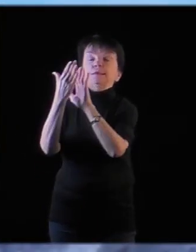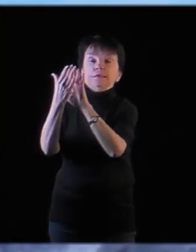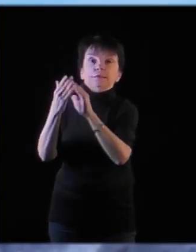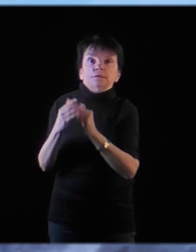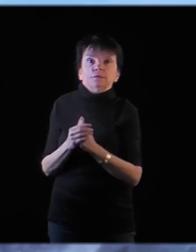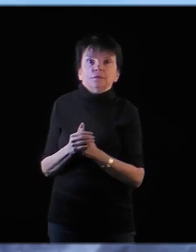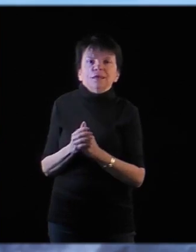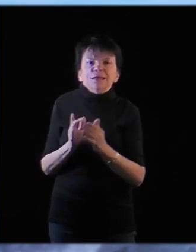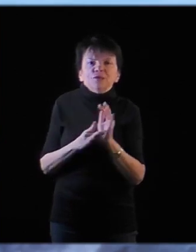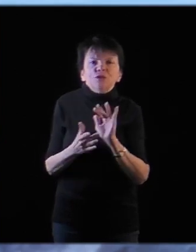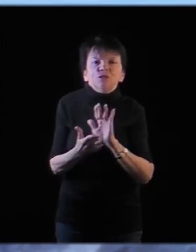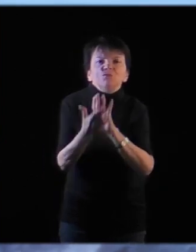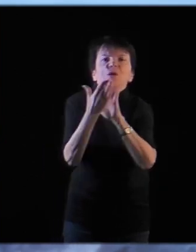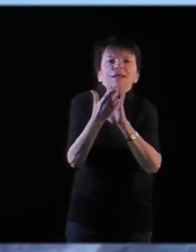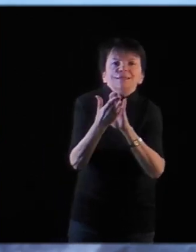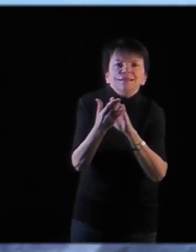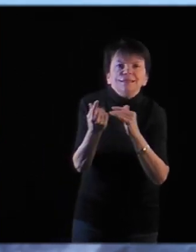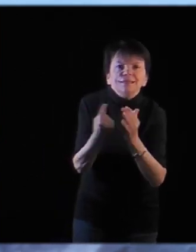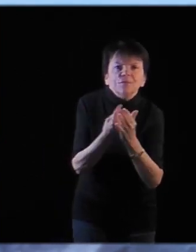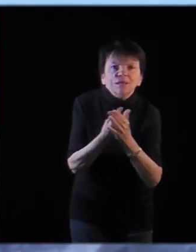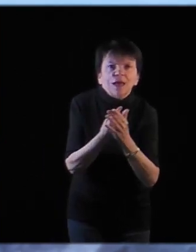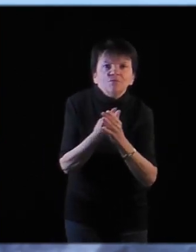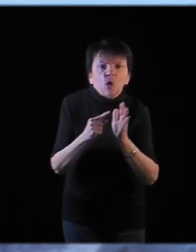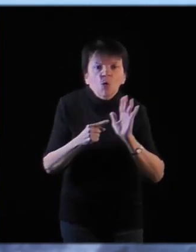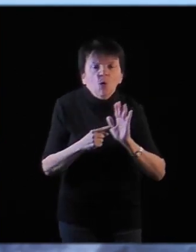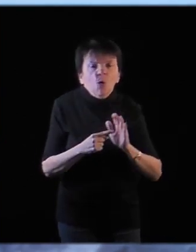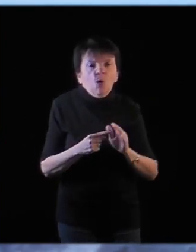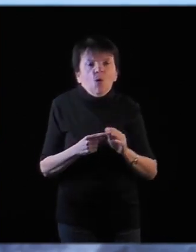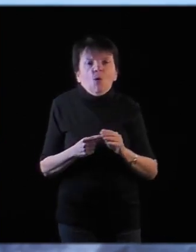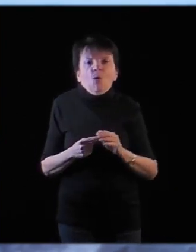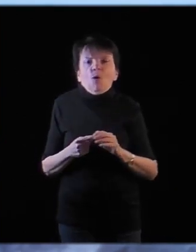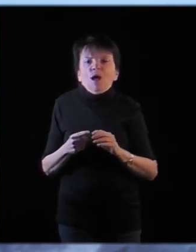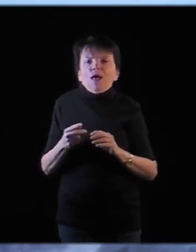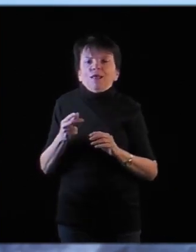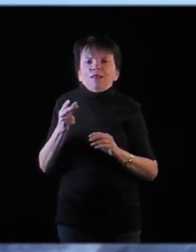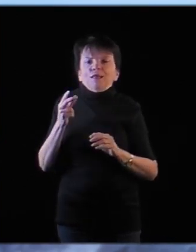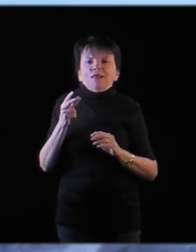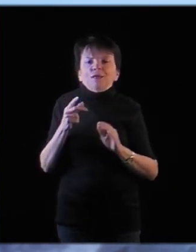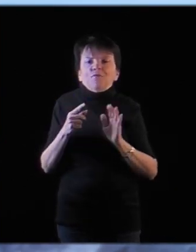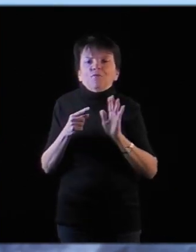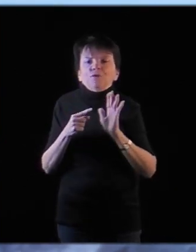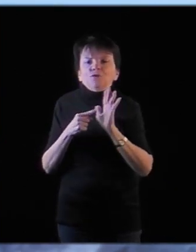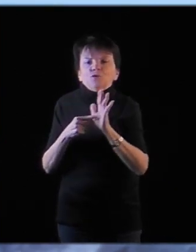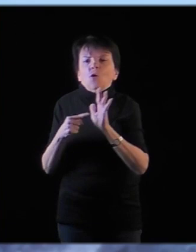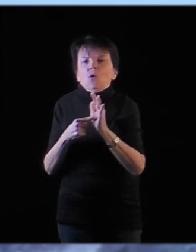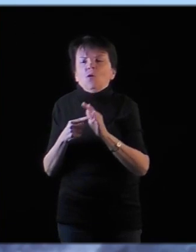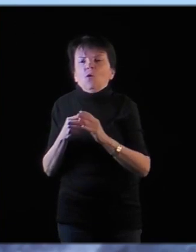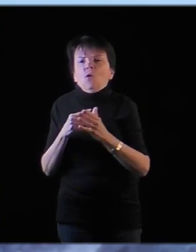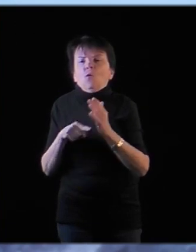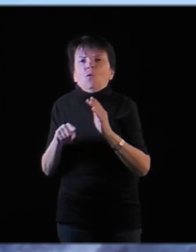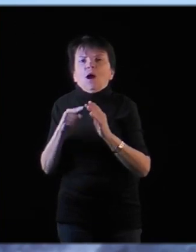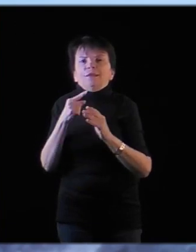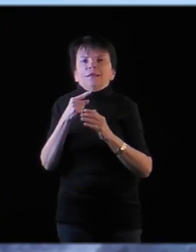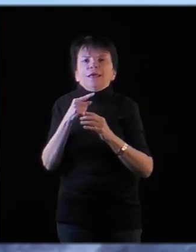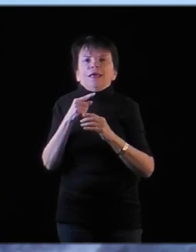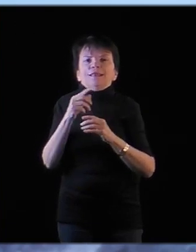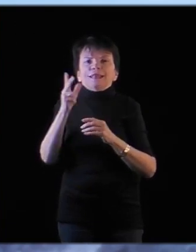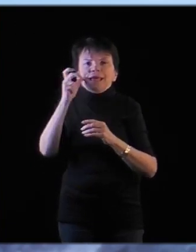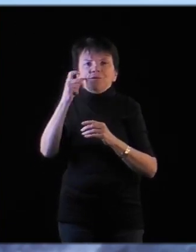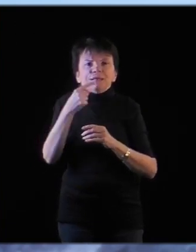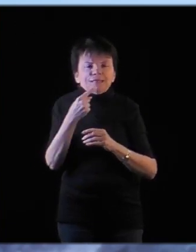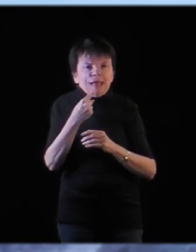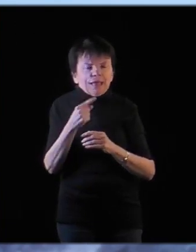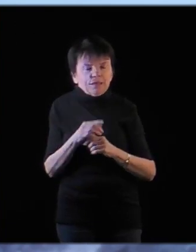even his presence at times manifest what the enemy said back to them, back to him. And he